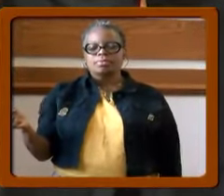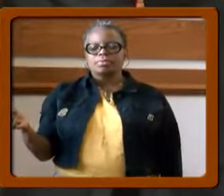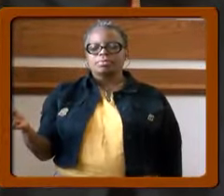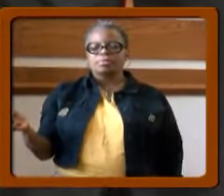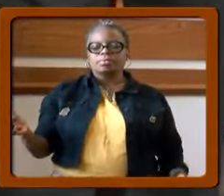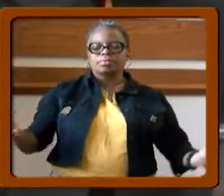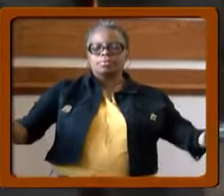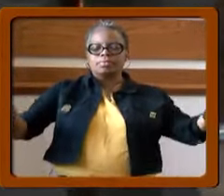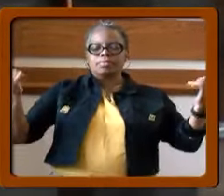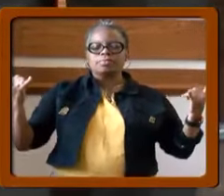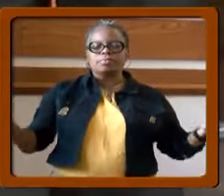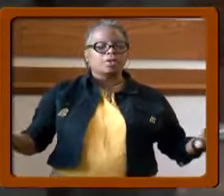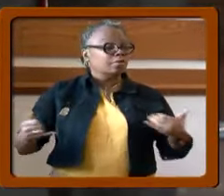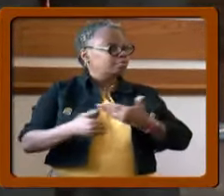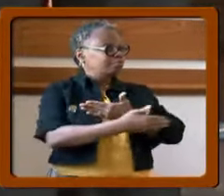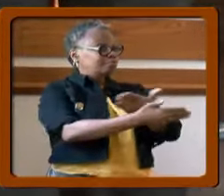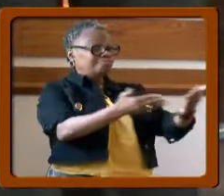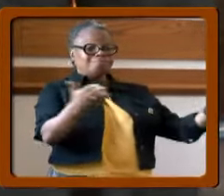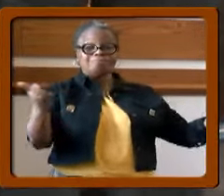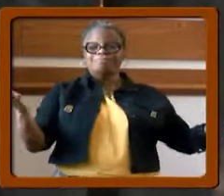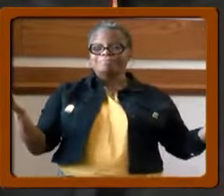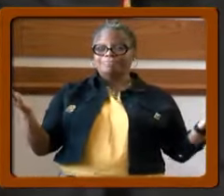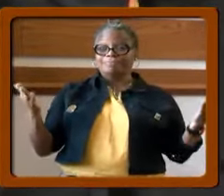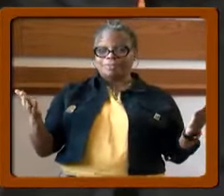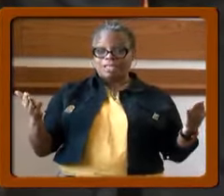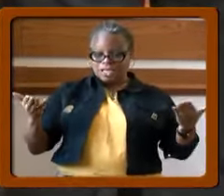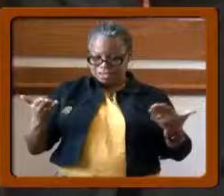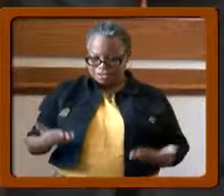And now we're here,